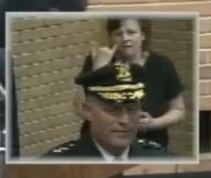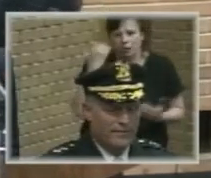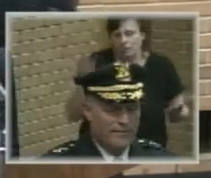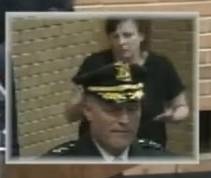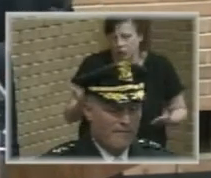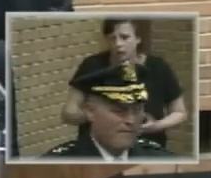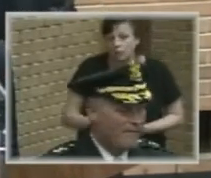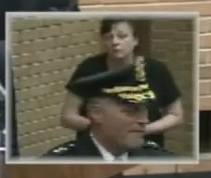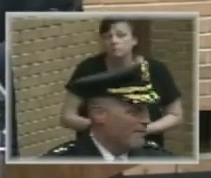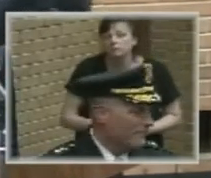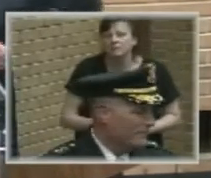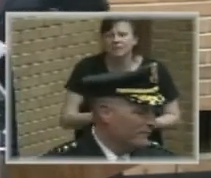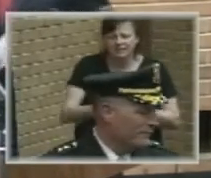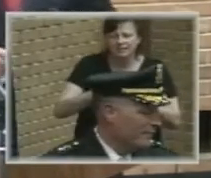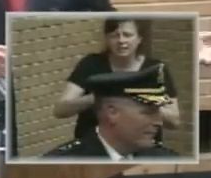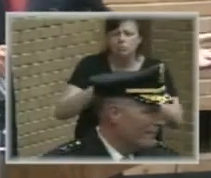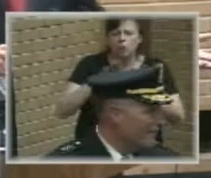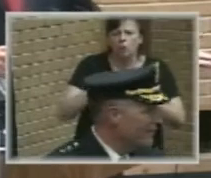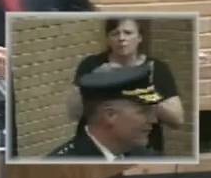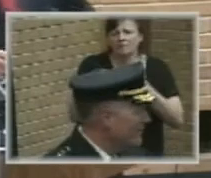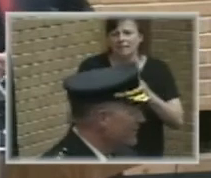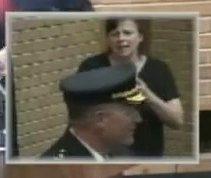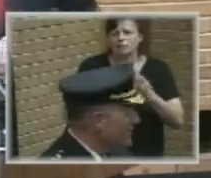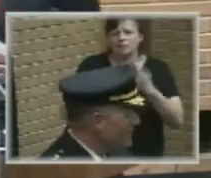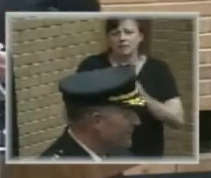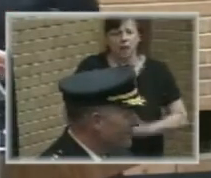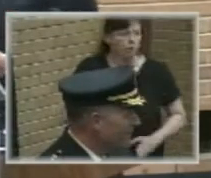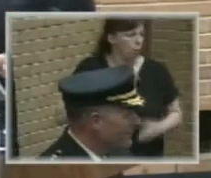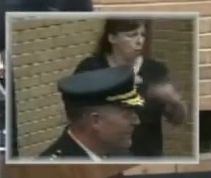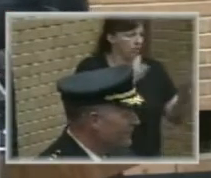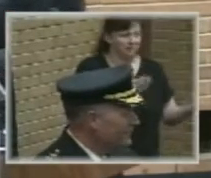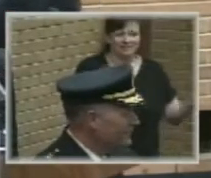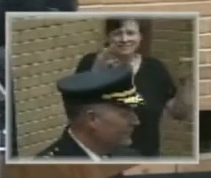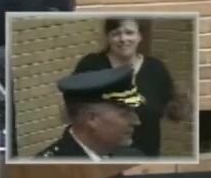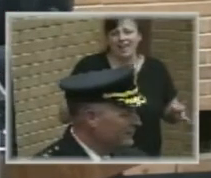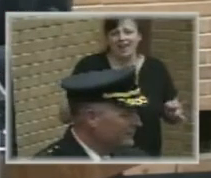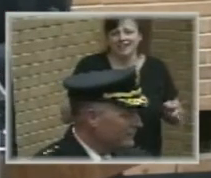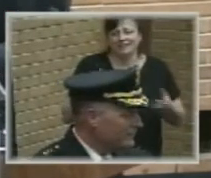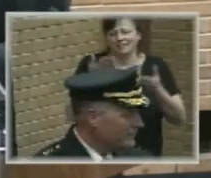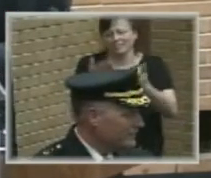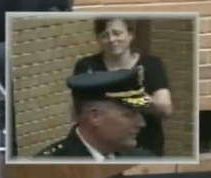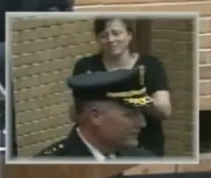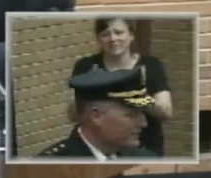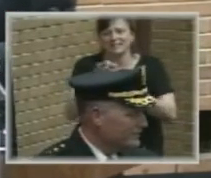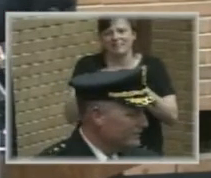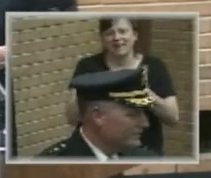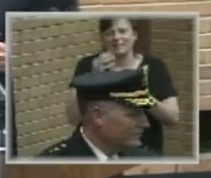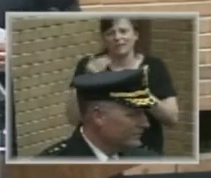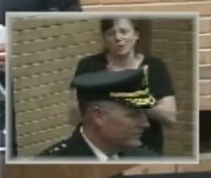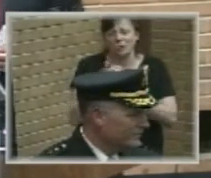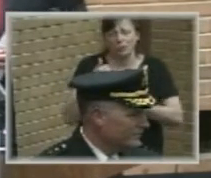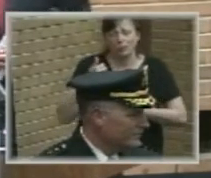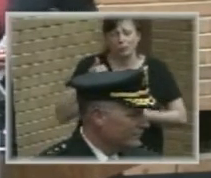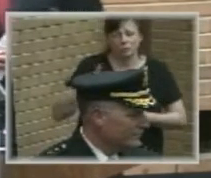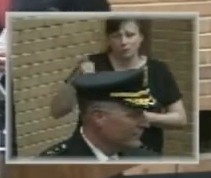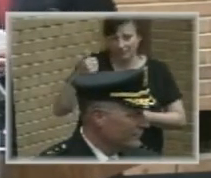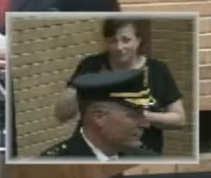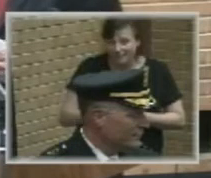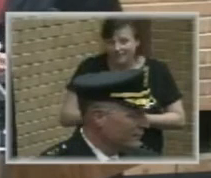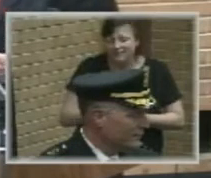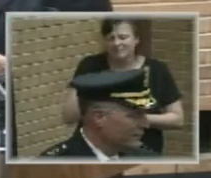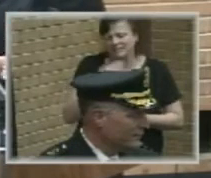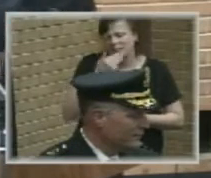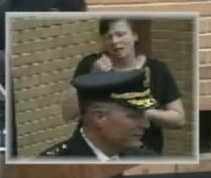what a great selection the town board made in selecting David Cathaldi. David is the best person for the job. He'll bring